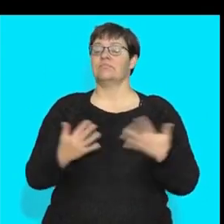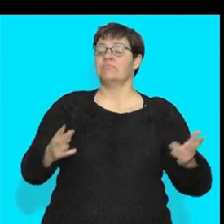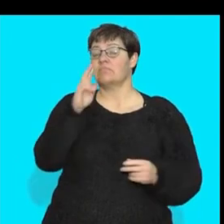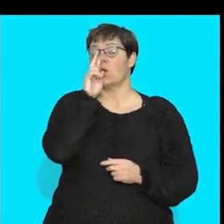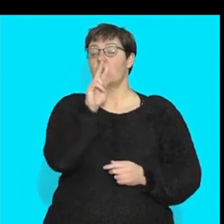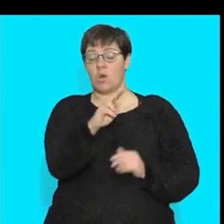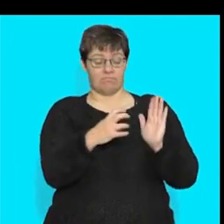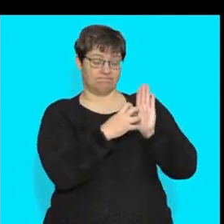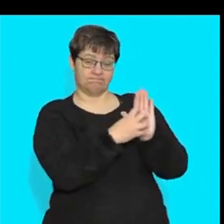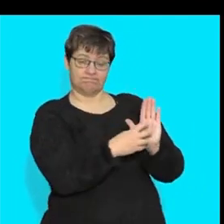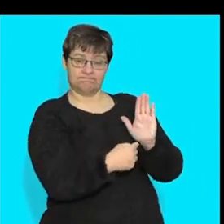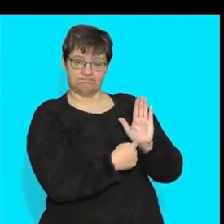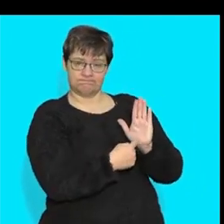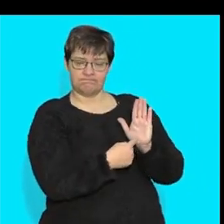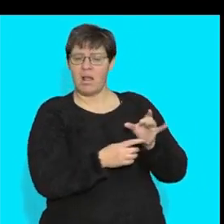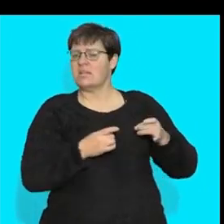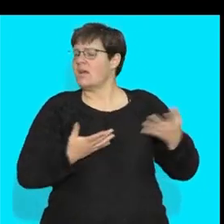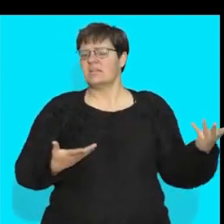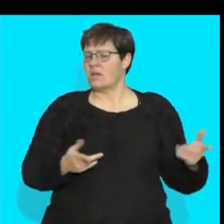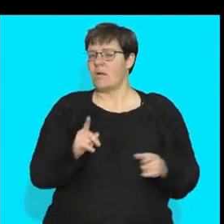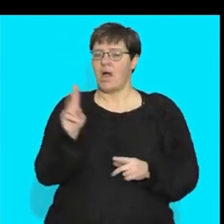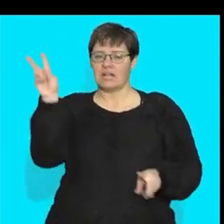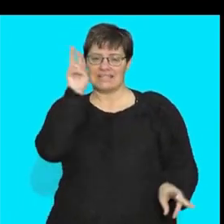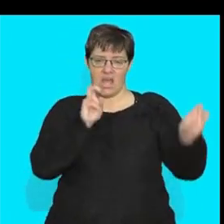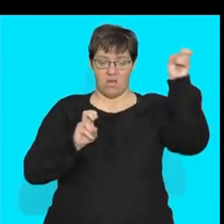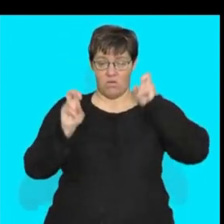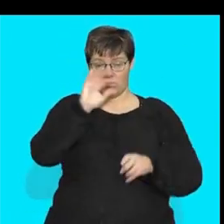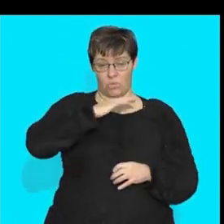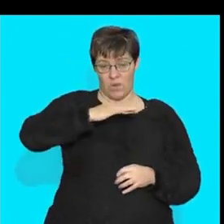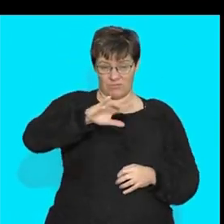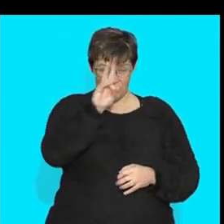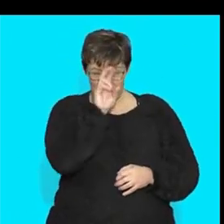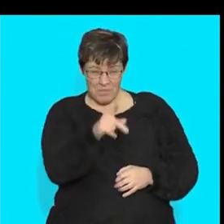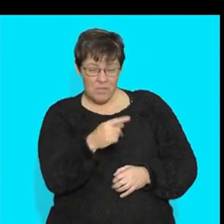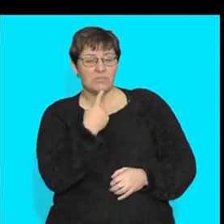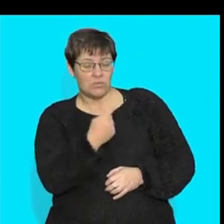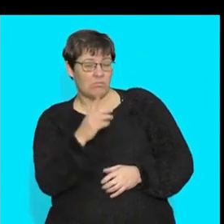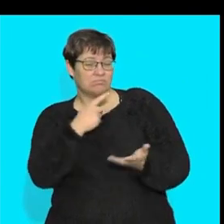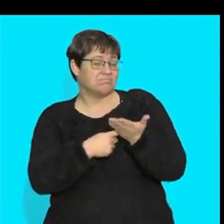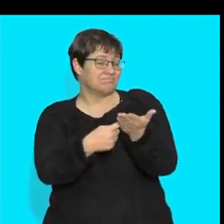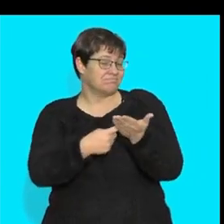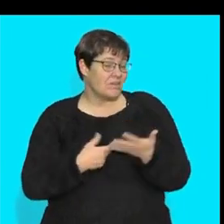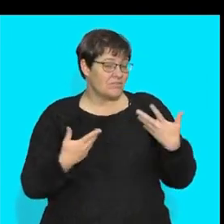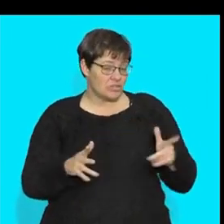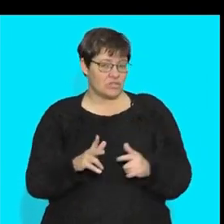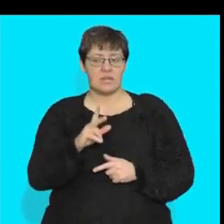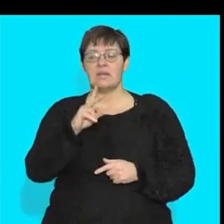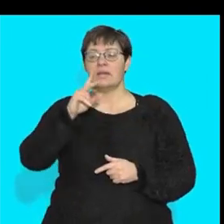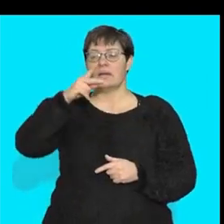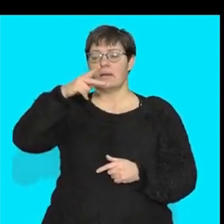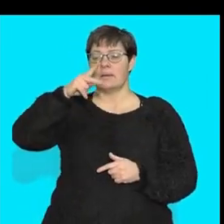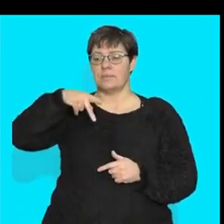this diagram, it starts off by the sound waves. Remember I talked about sound waves? Your pinna will now